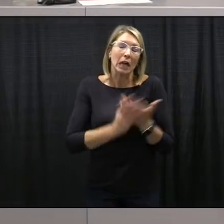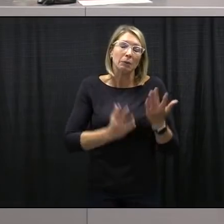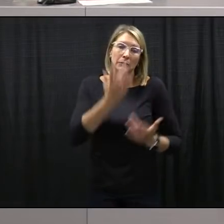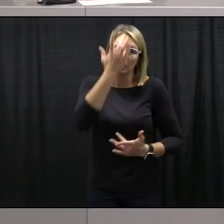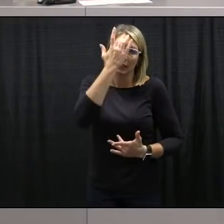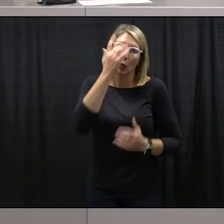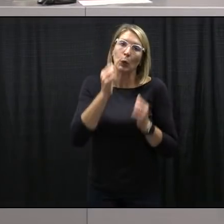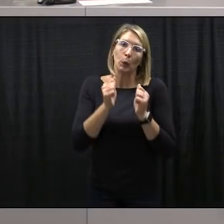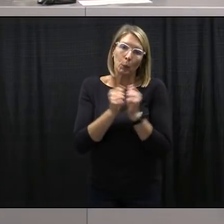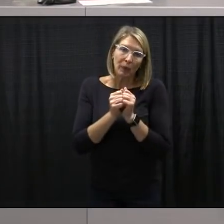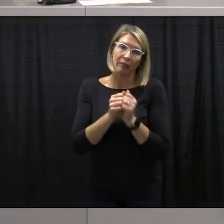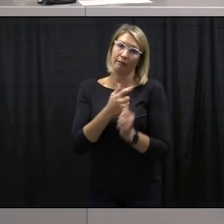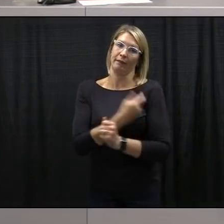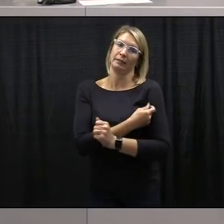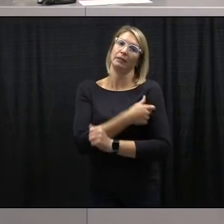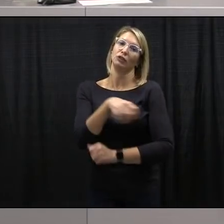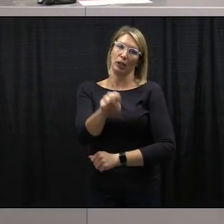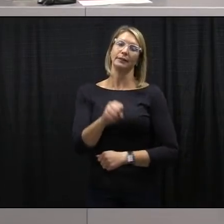Okay, thank you.